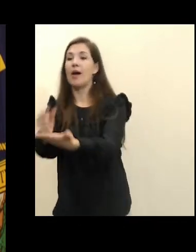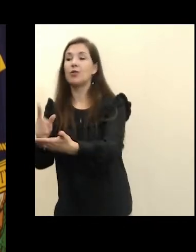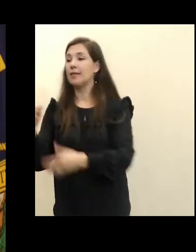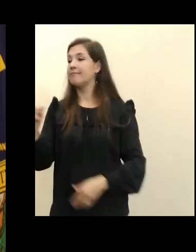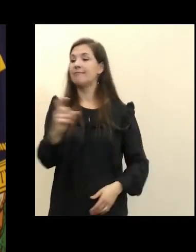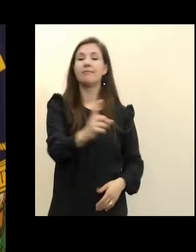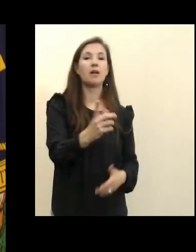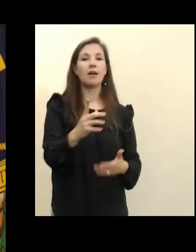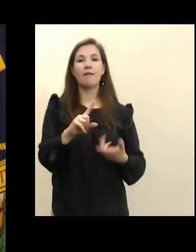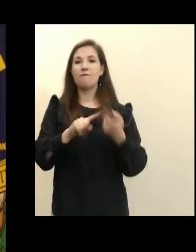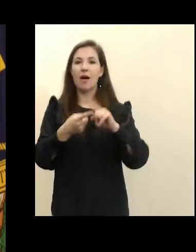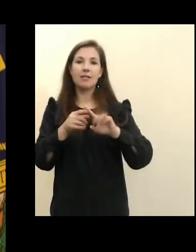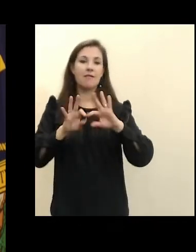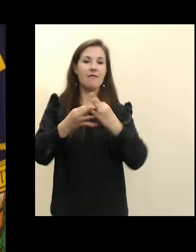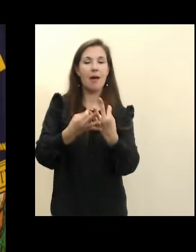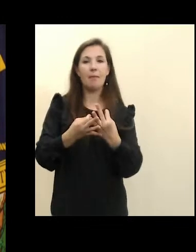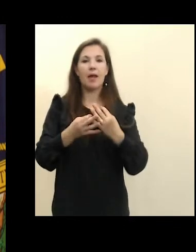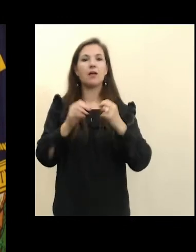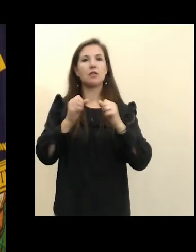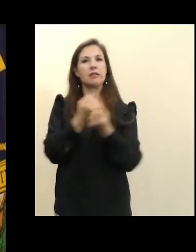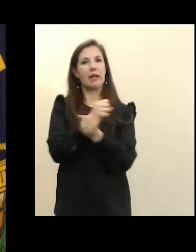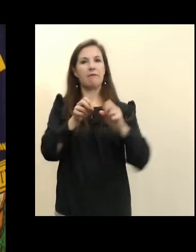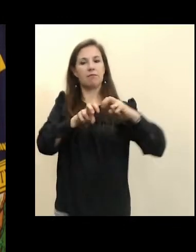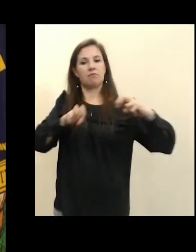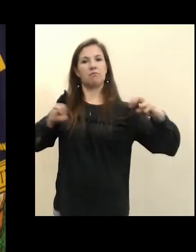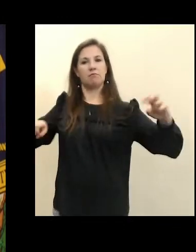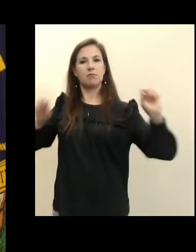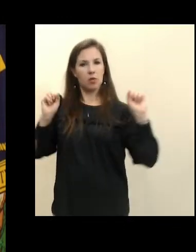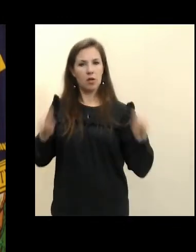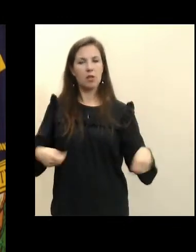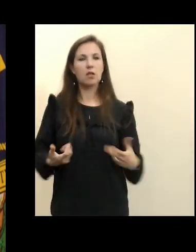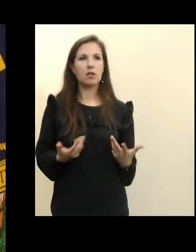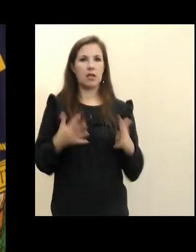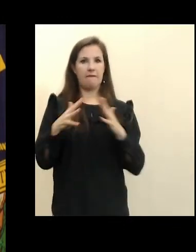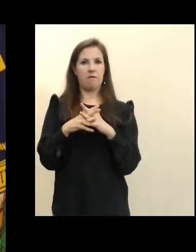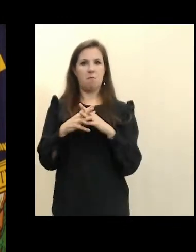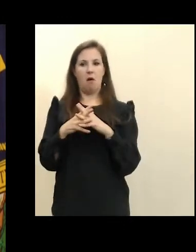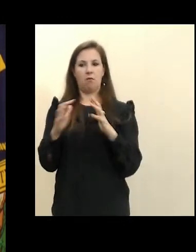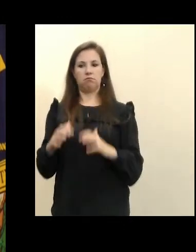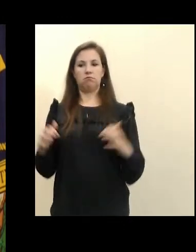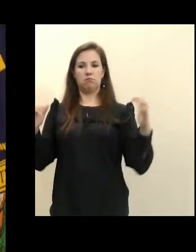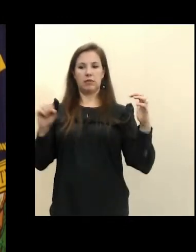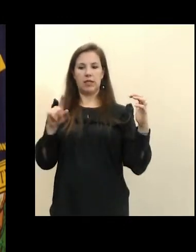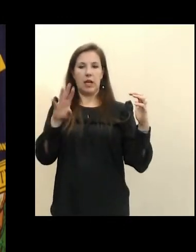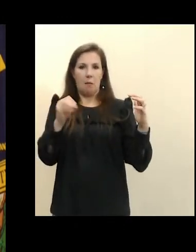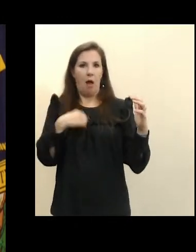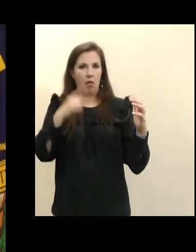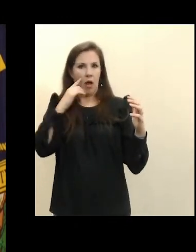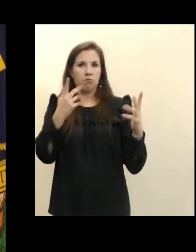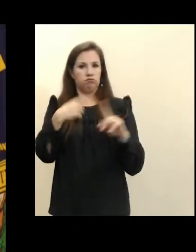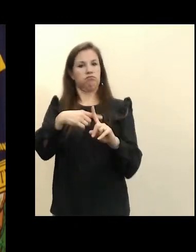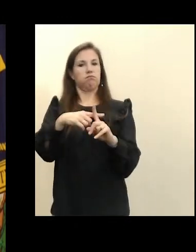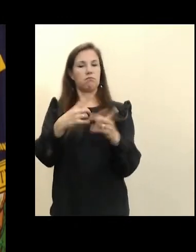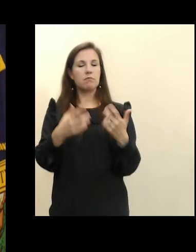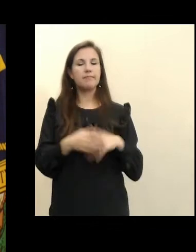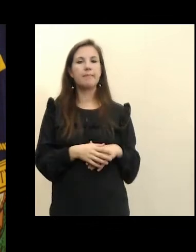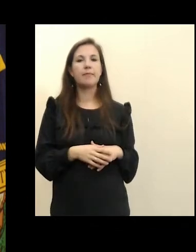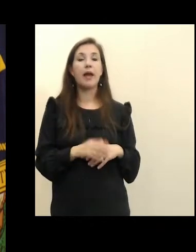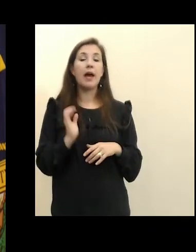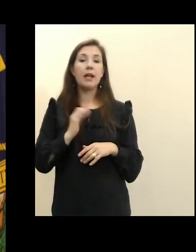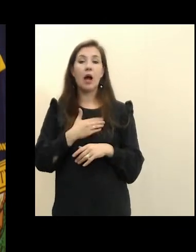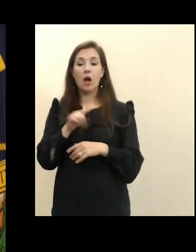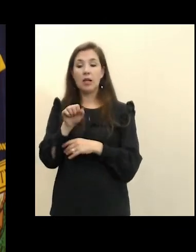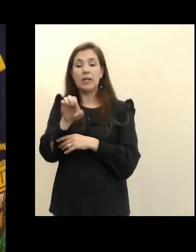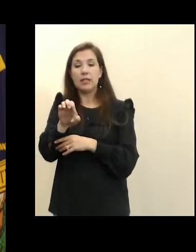friends and family could, and because you could spread them out safely in the football stadium. I don't think that's a bad thing. And our lease does